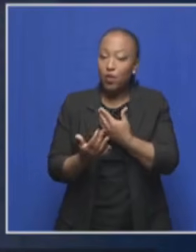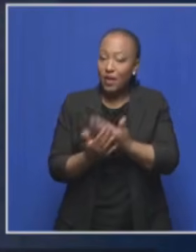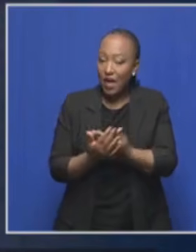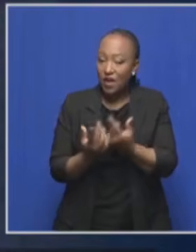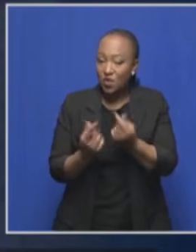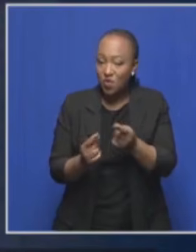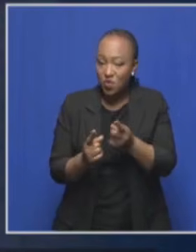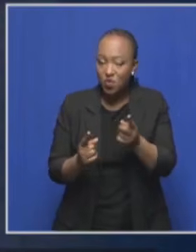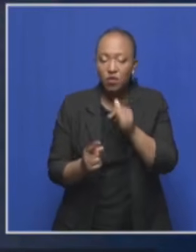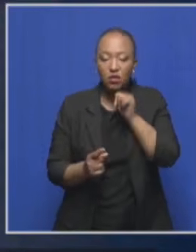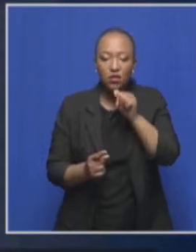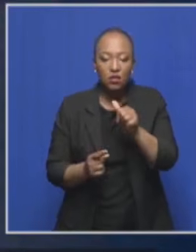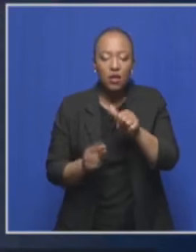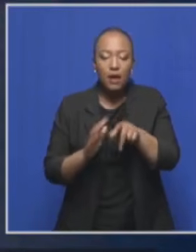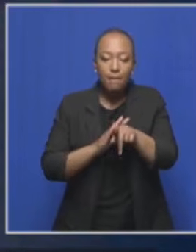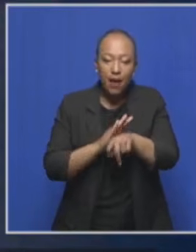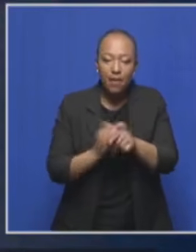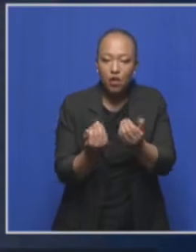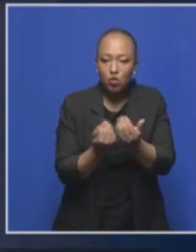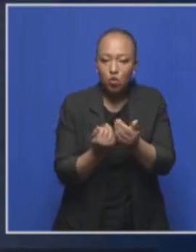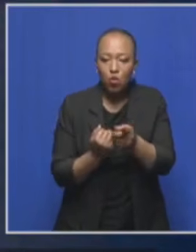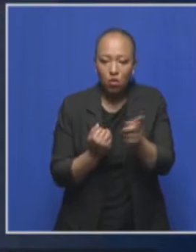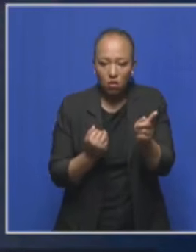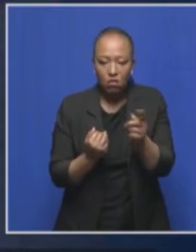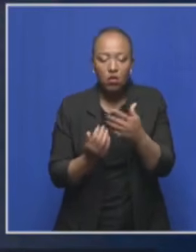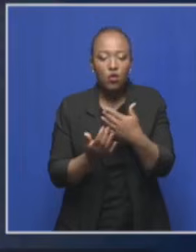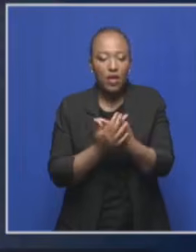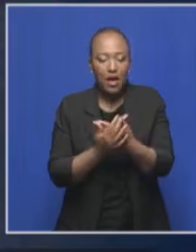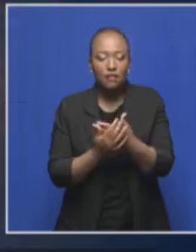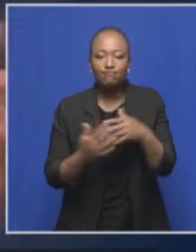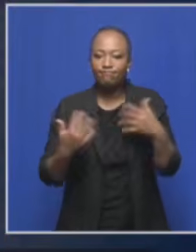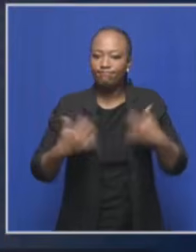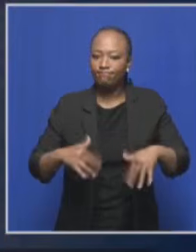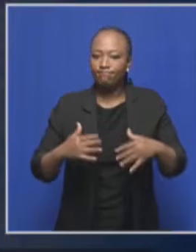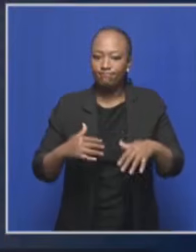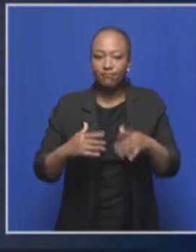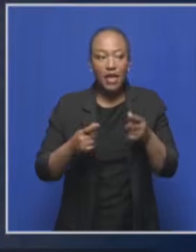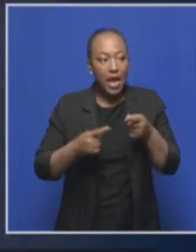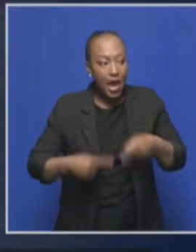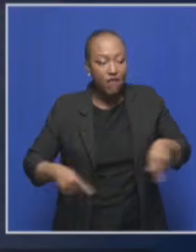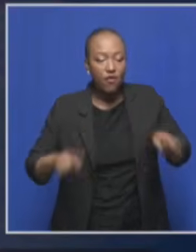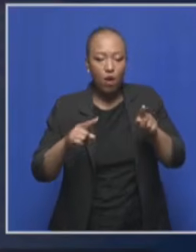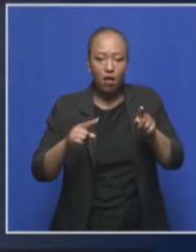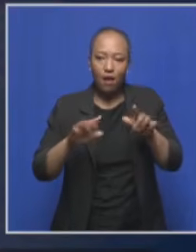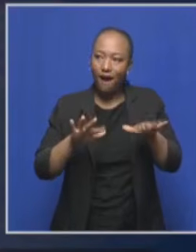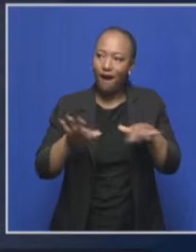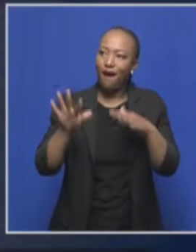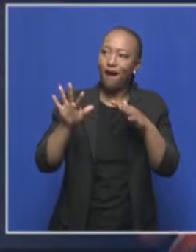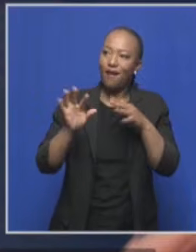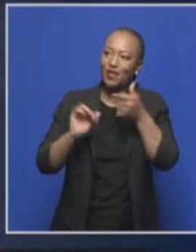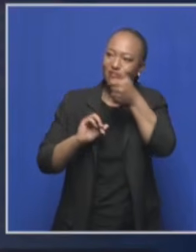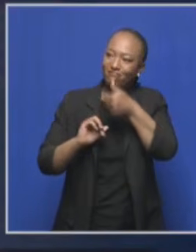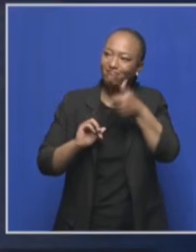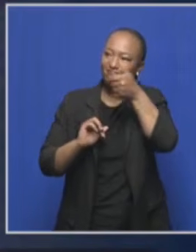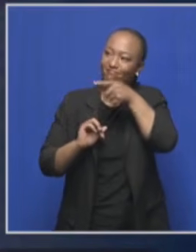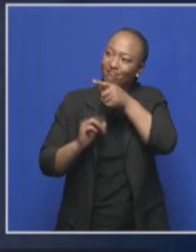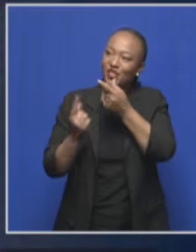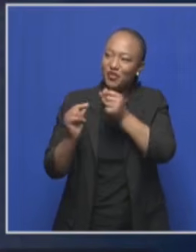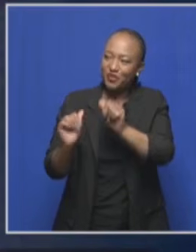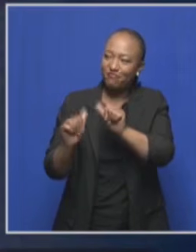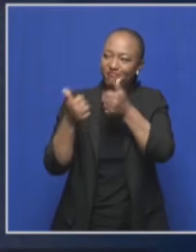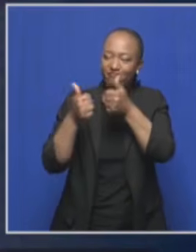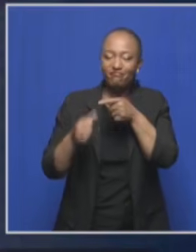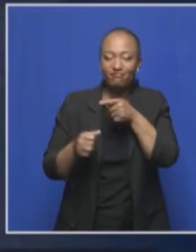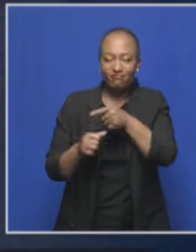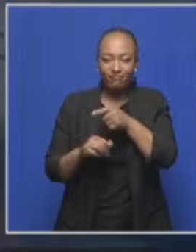in primary school, you are able to be a superhero and just rally everyone up to be superheroes with you. Well, at the end, obviously,